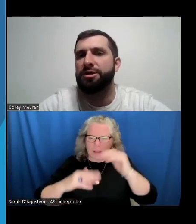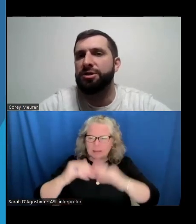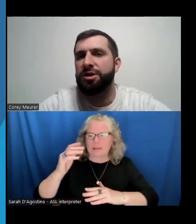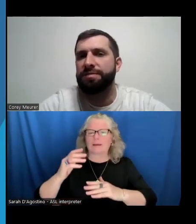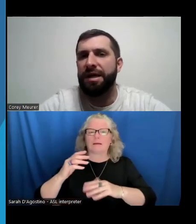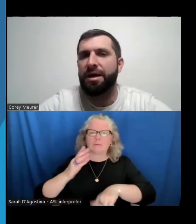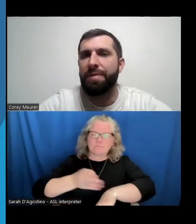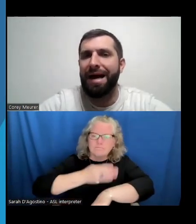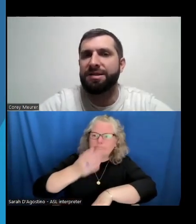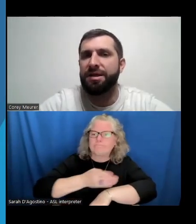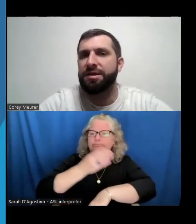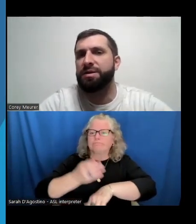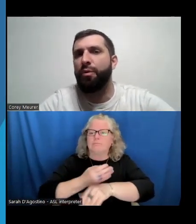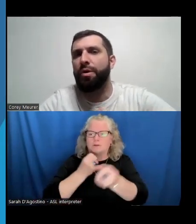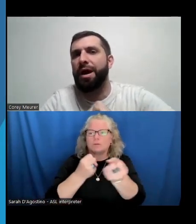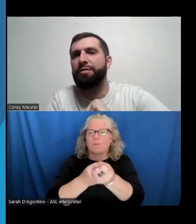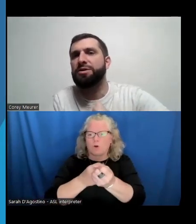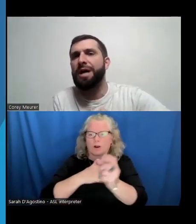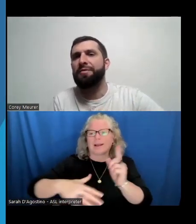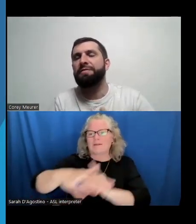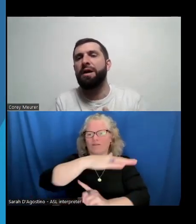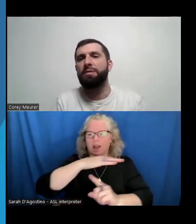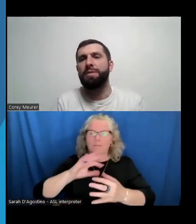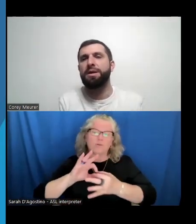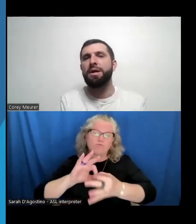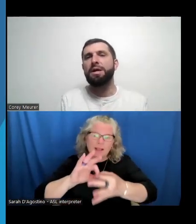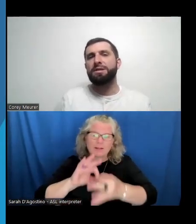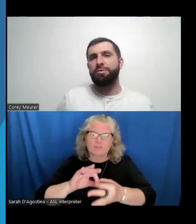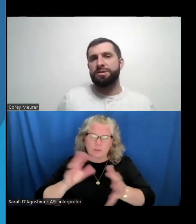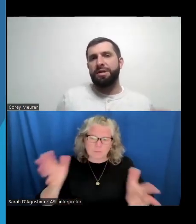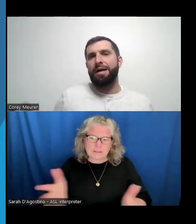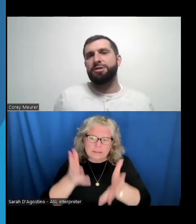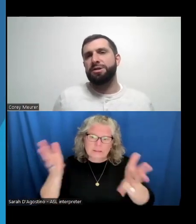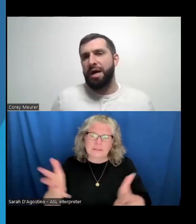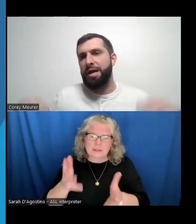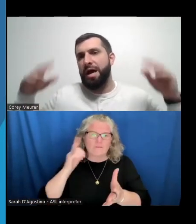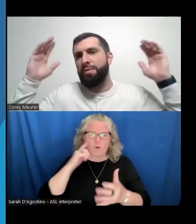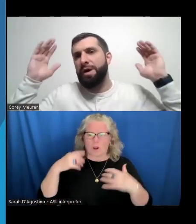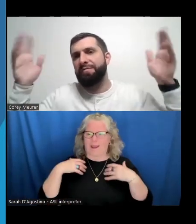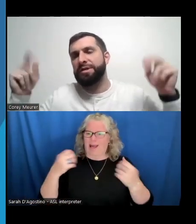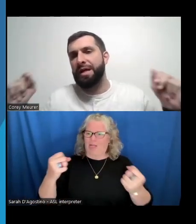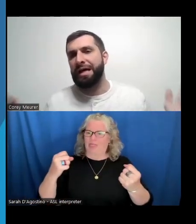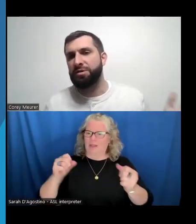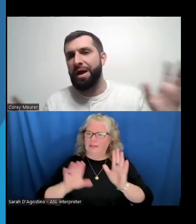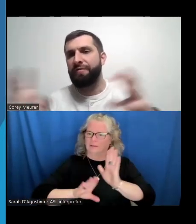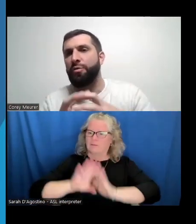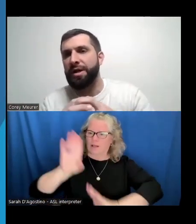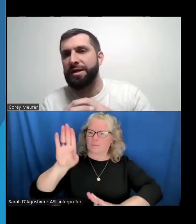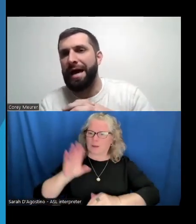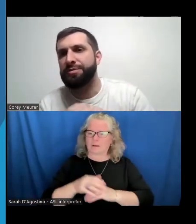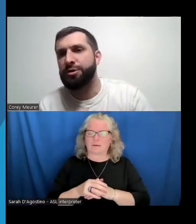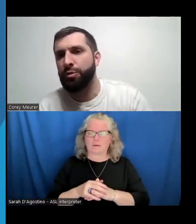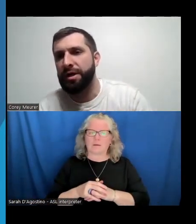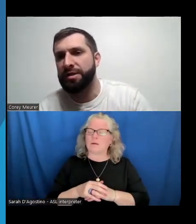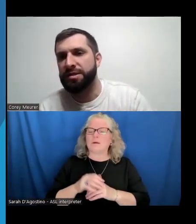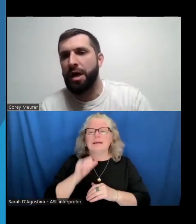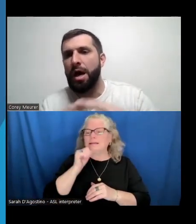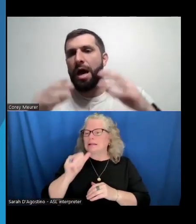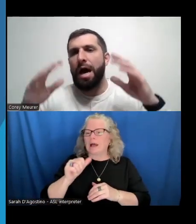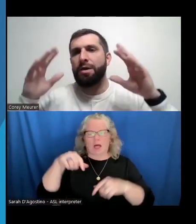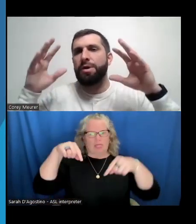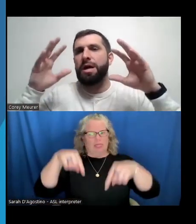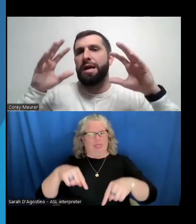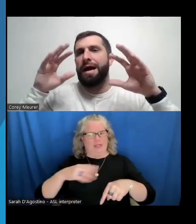and relationships and capacity to support healthy child development. So it's not just kind of, hey, we have this classroom, everyone adapt to it.